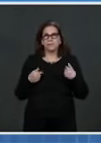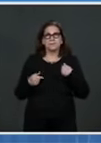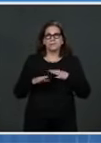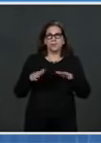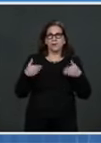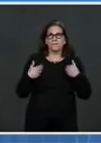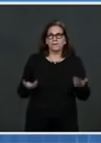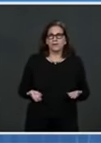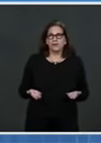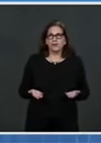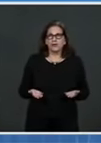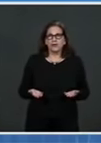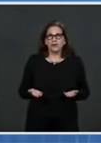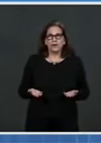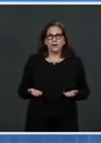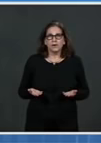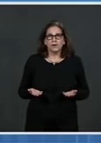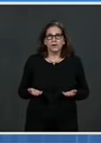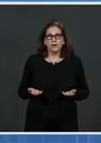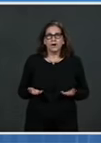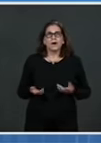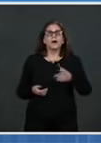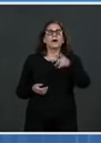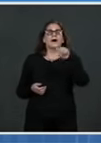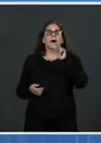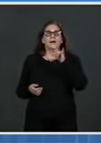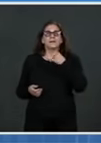why don't you take the first question and I'll endeavor to take the second?